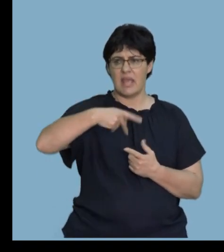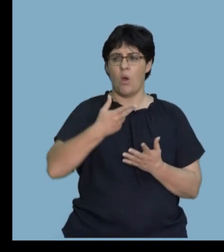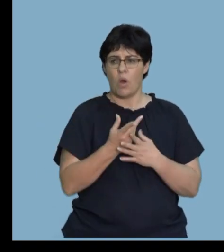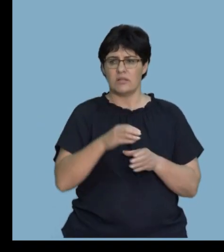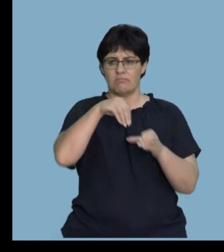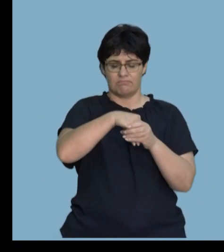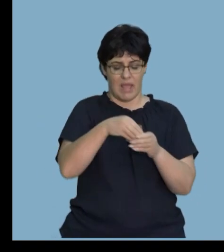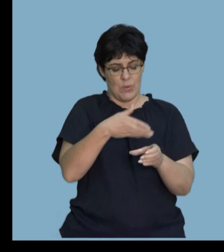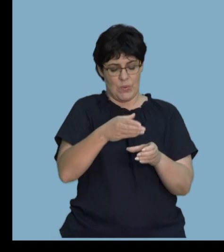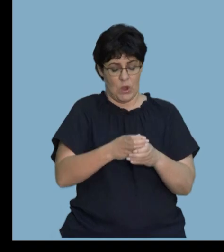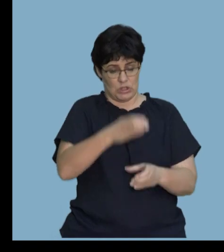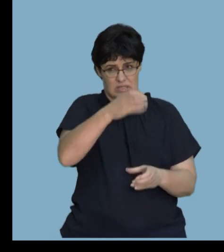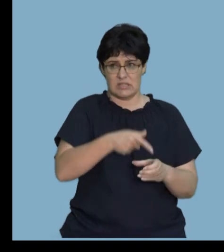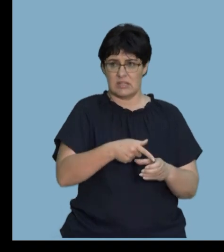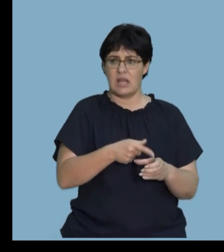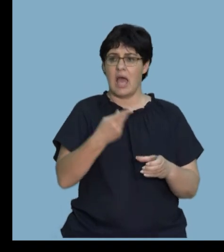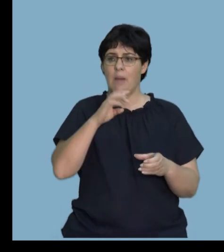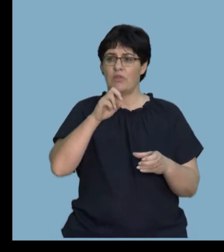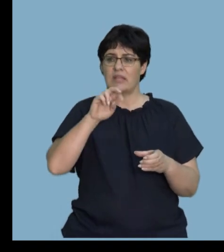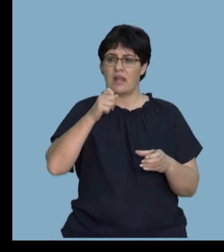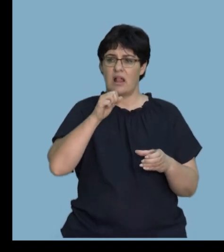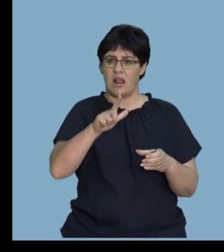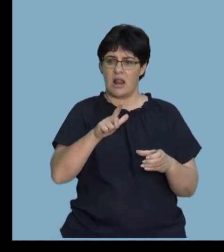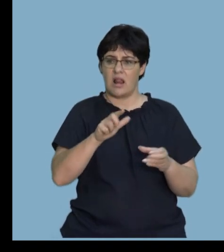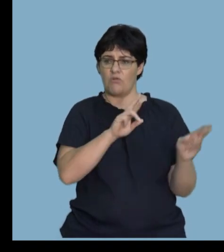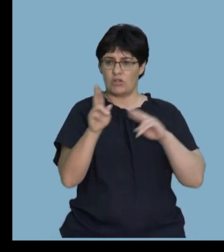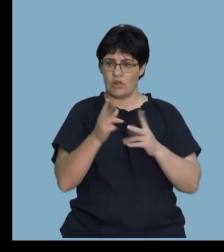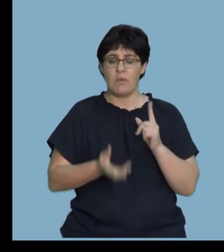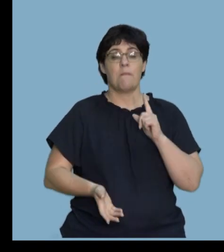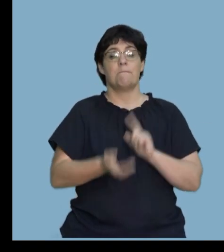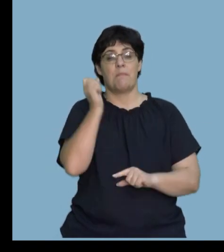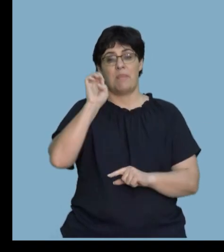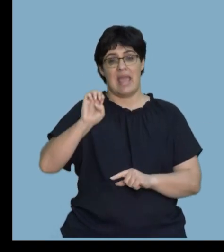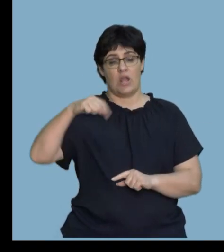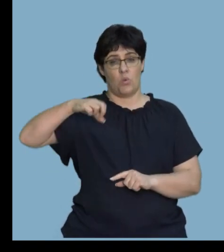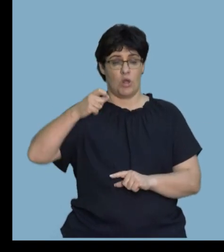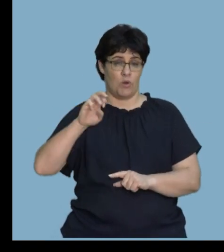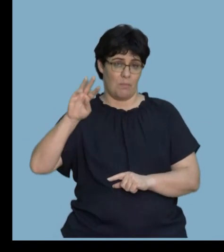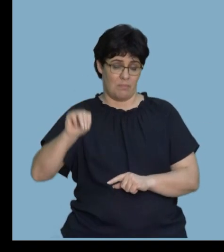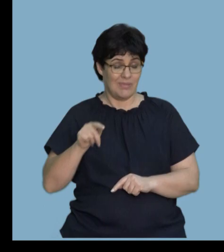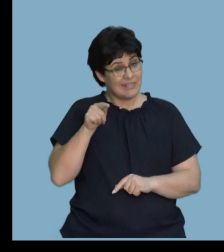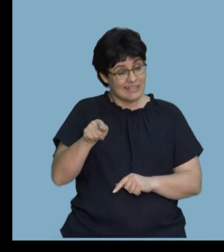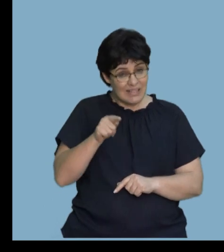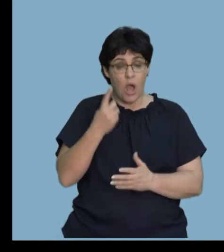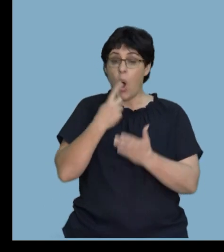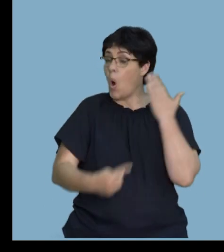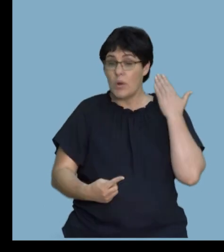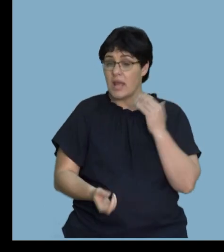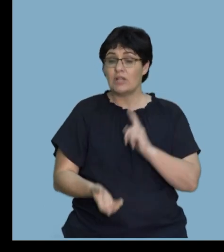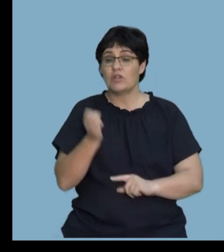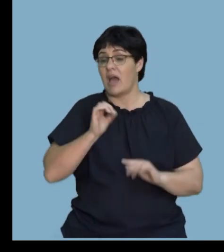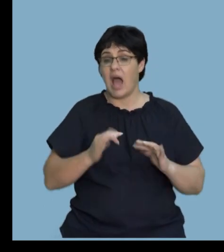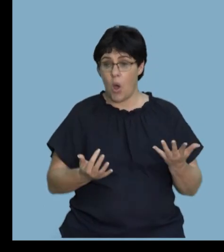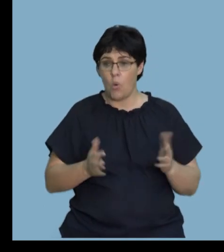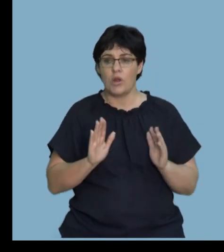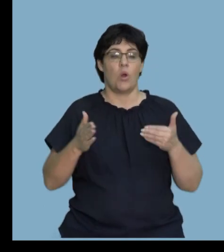an empty container. There is a hypothetical reaction which reaches equilibrium. So that's the main thing. And this equilibrium can only be